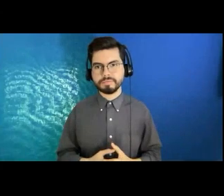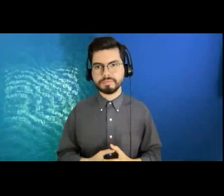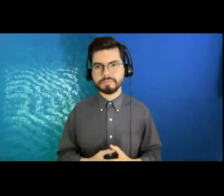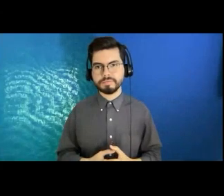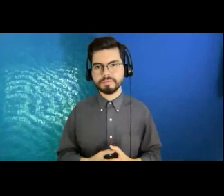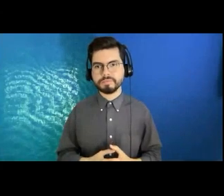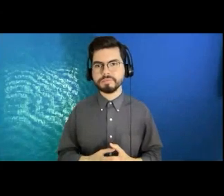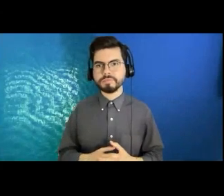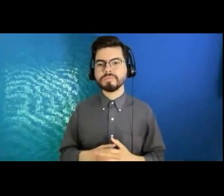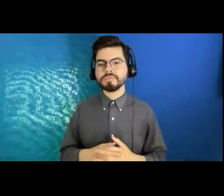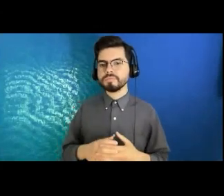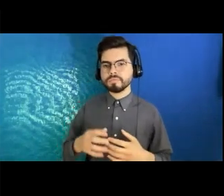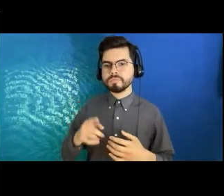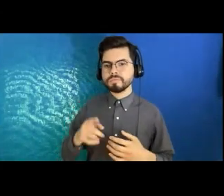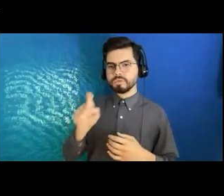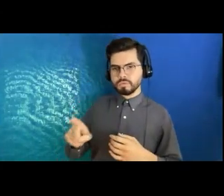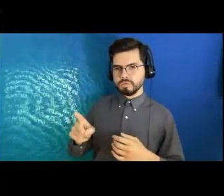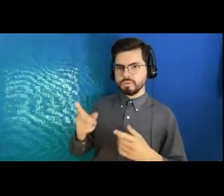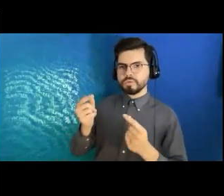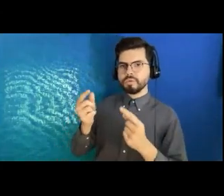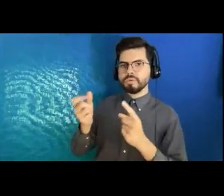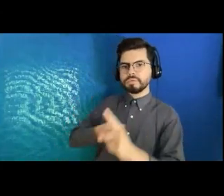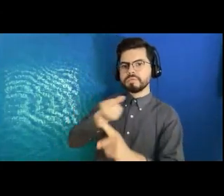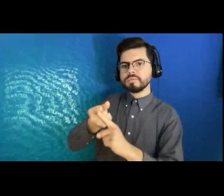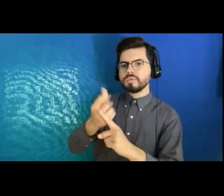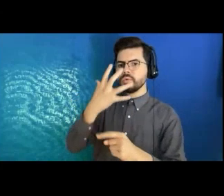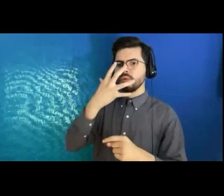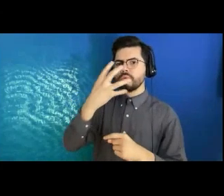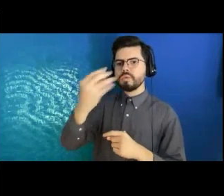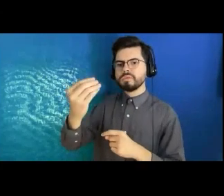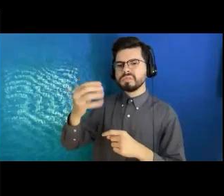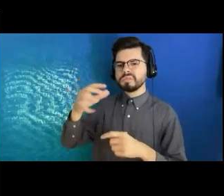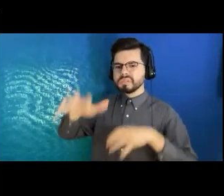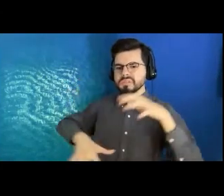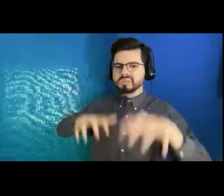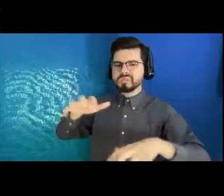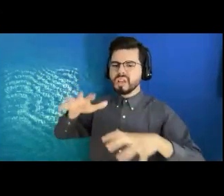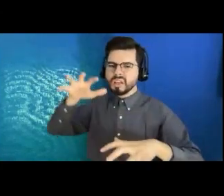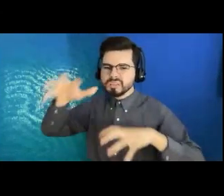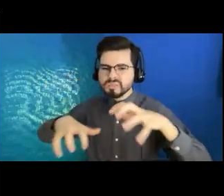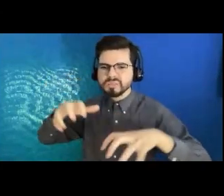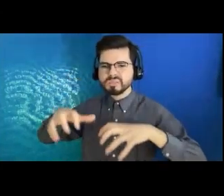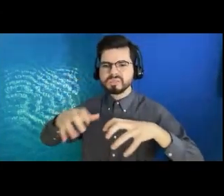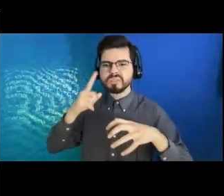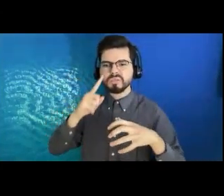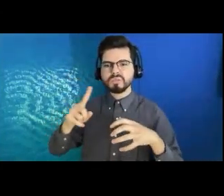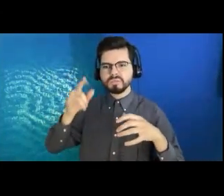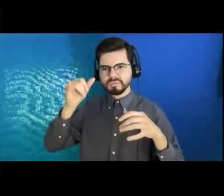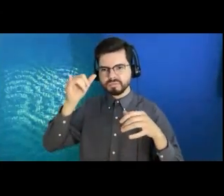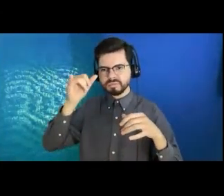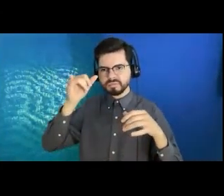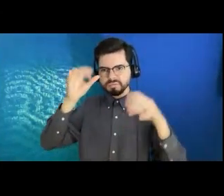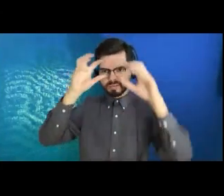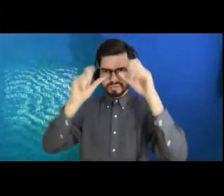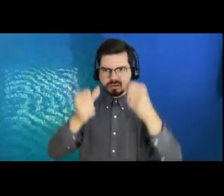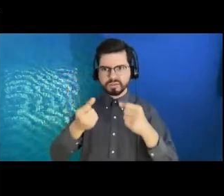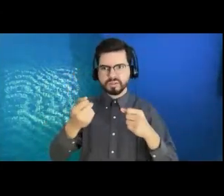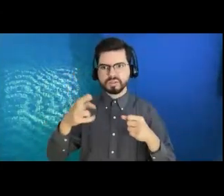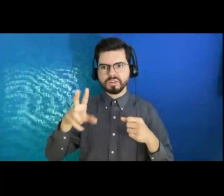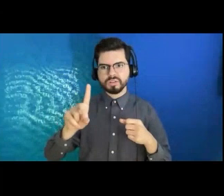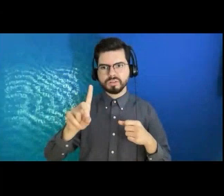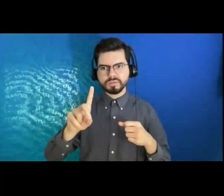What impact do you think wolf predation has on the bison herd? This is a question I get asked a lot. What impact